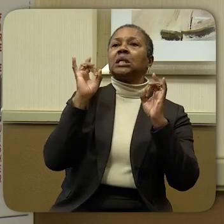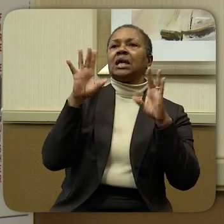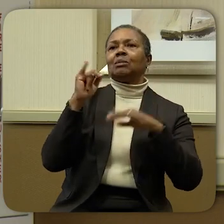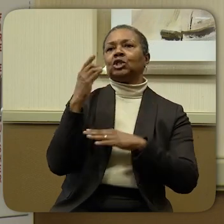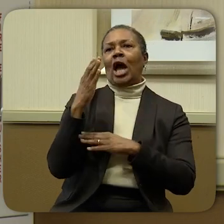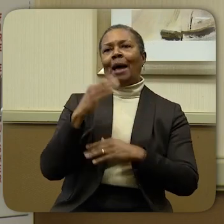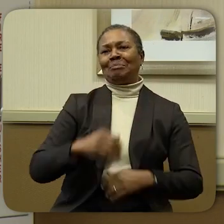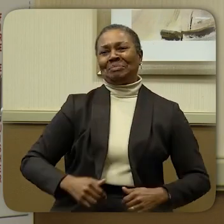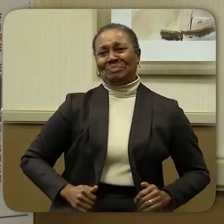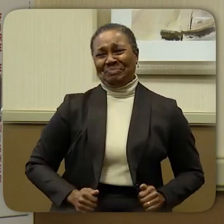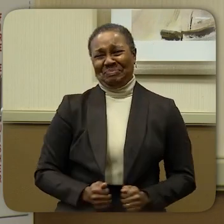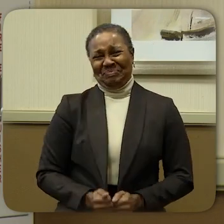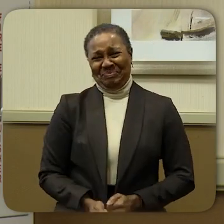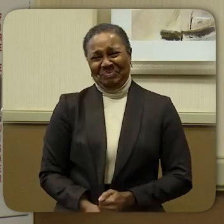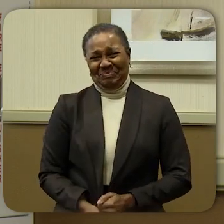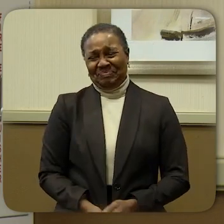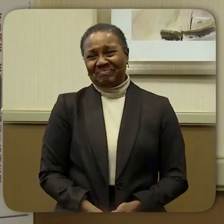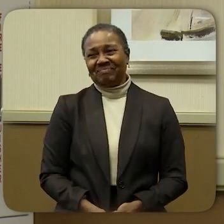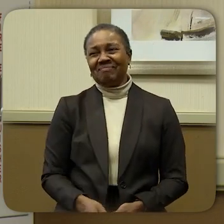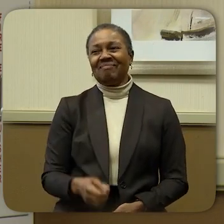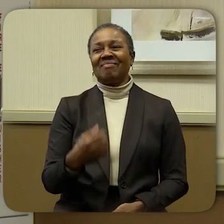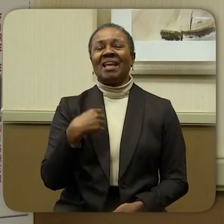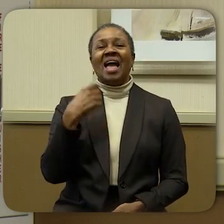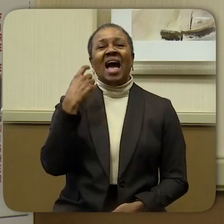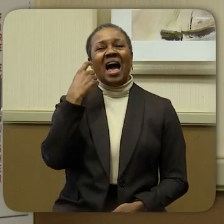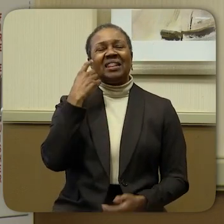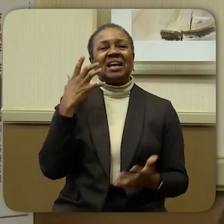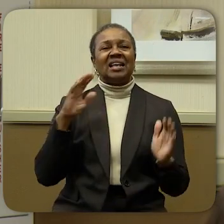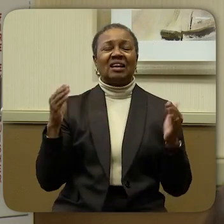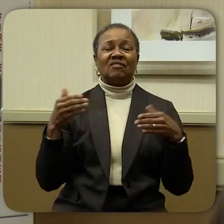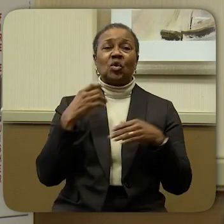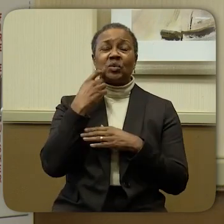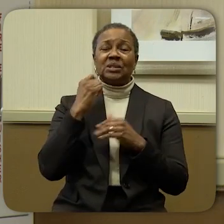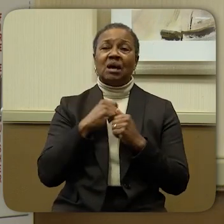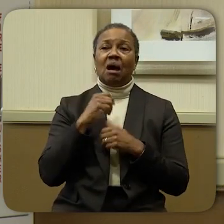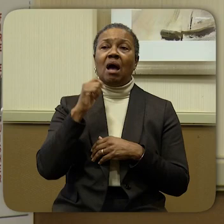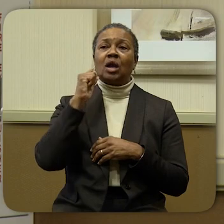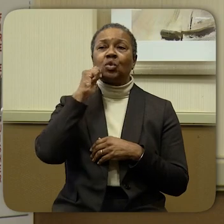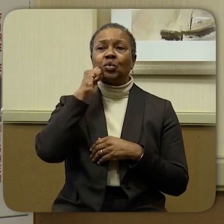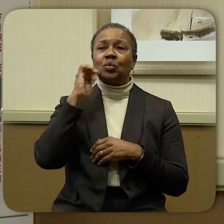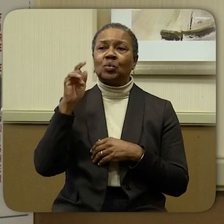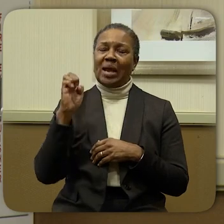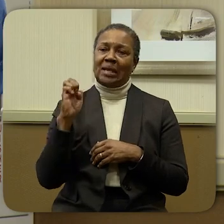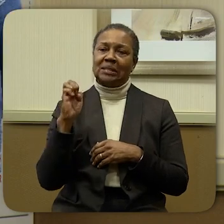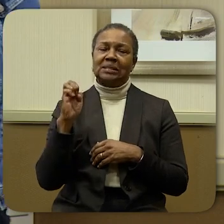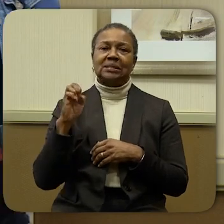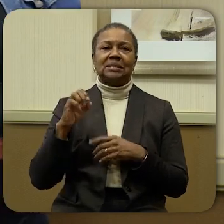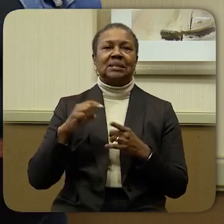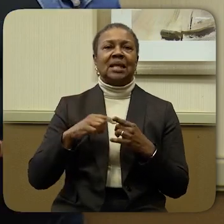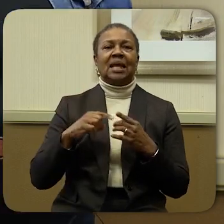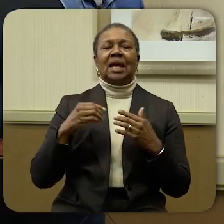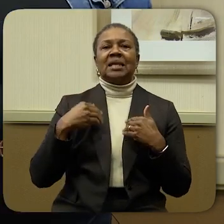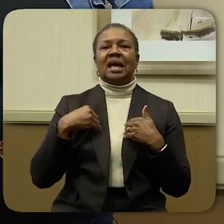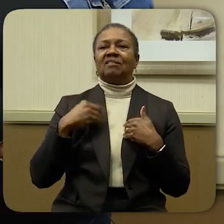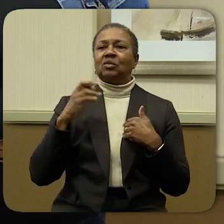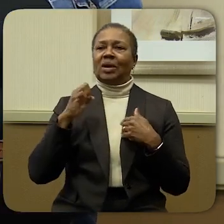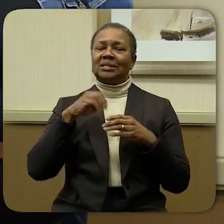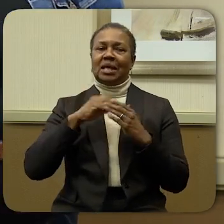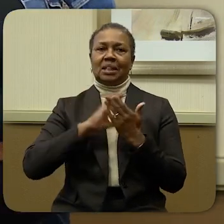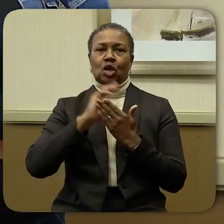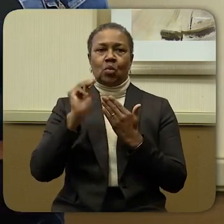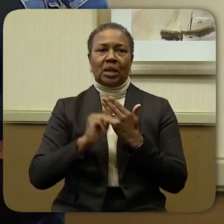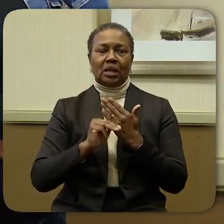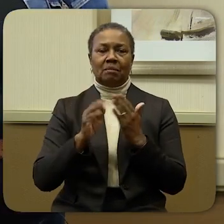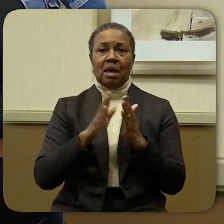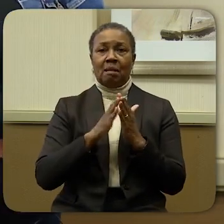I think there's been a lot of focus recently on race and, getting race into your curriculum and books